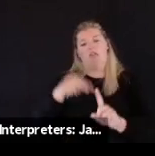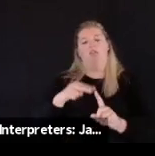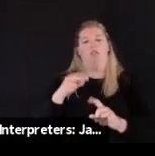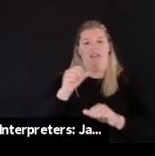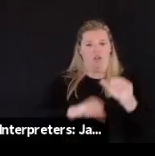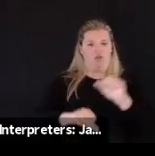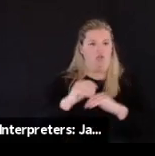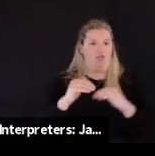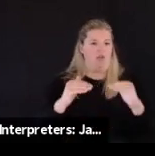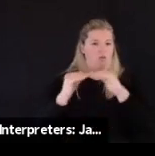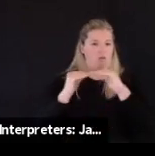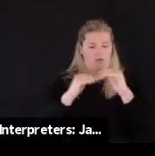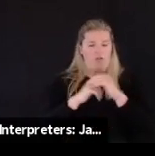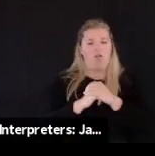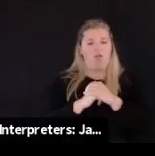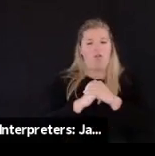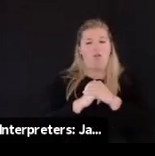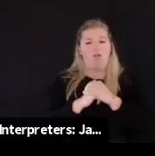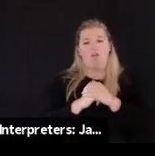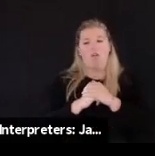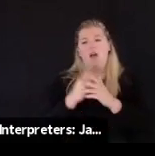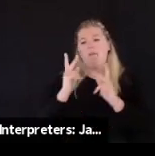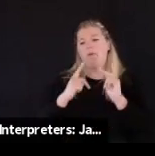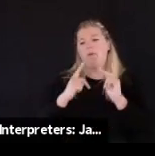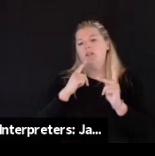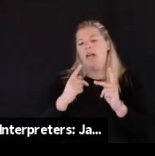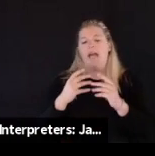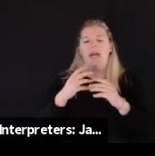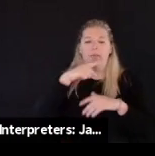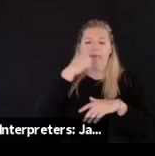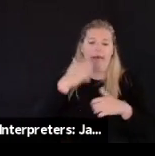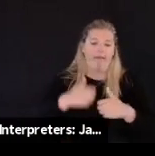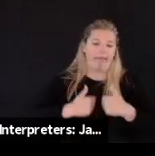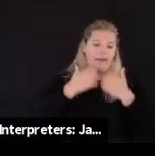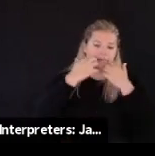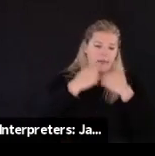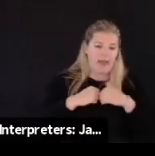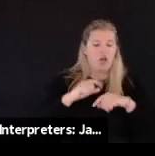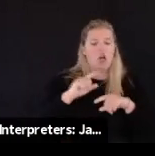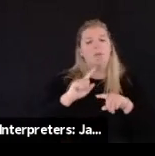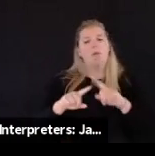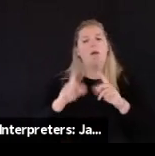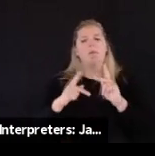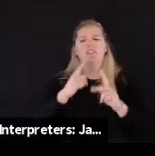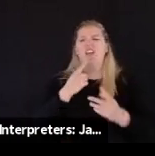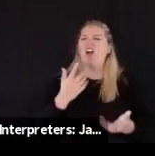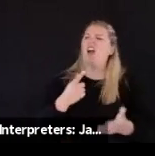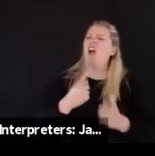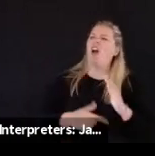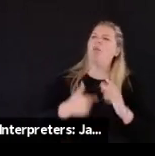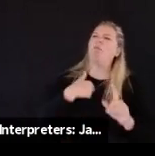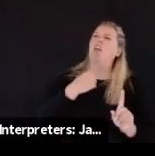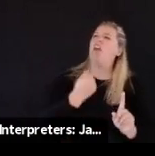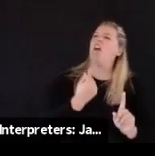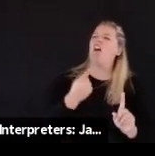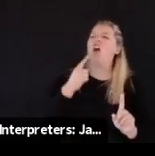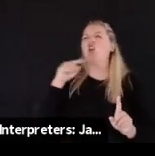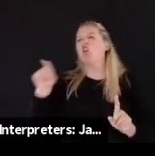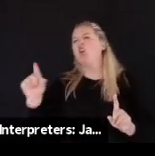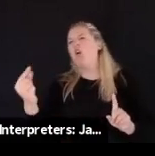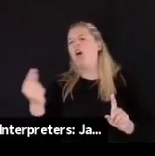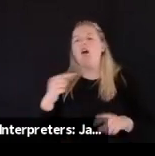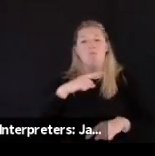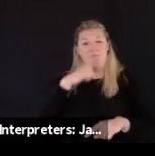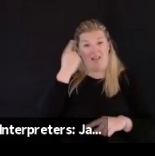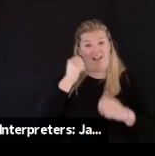too often to claim something like Black Lives Matter says to people, well, what about me? What about you? Black Lives Matters because it is clear